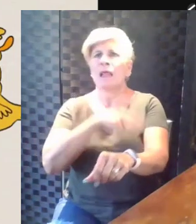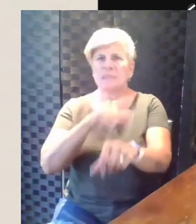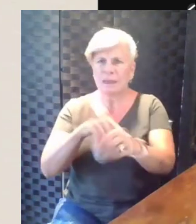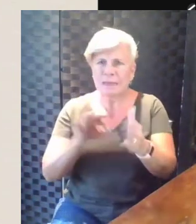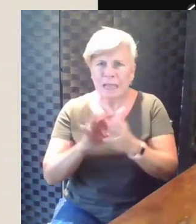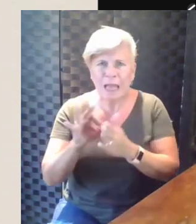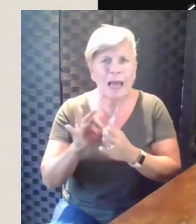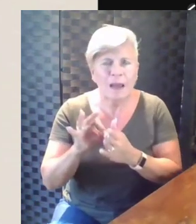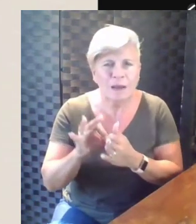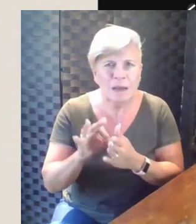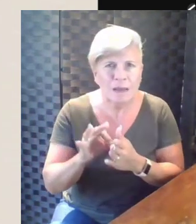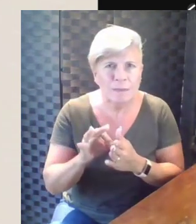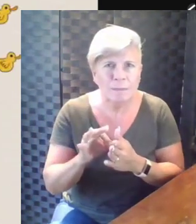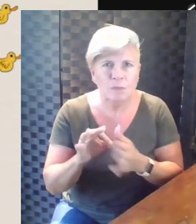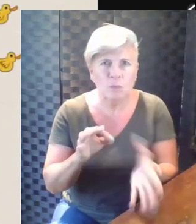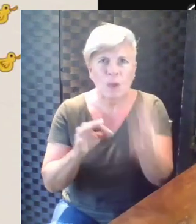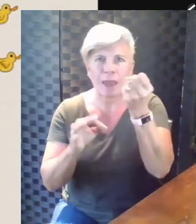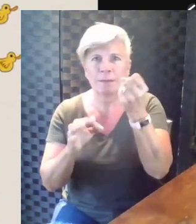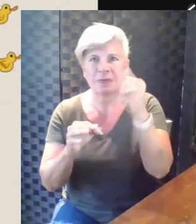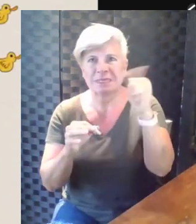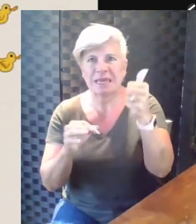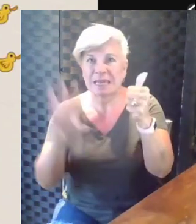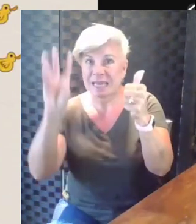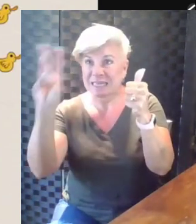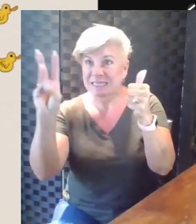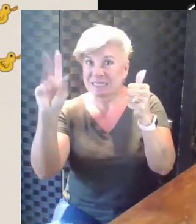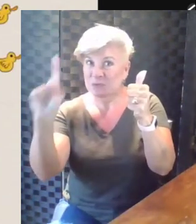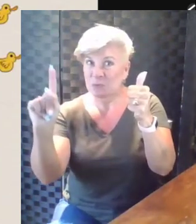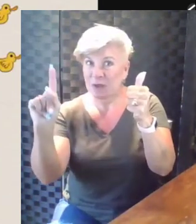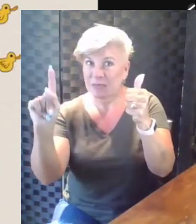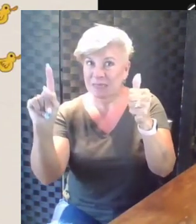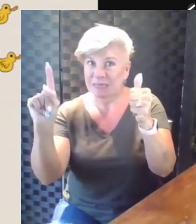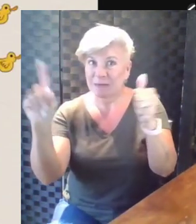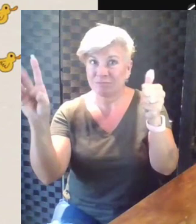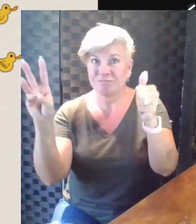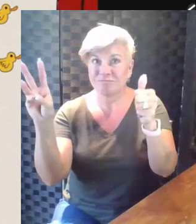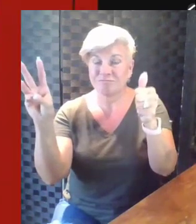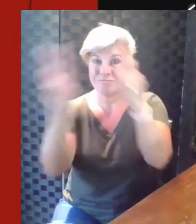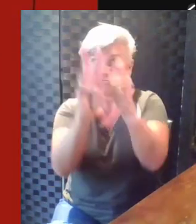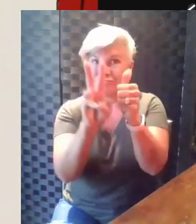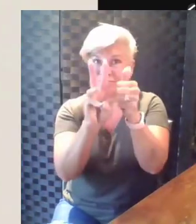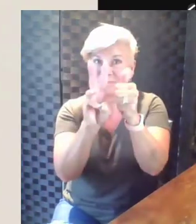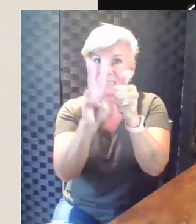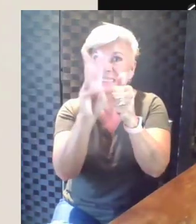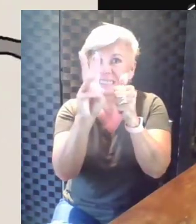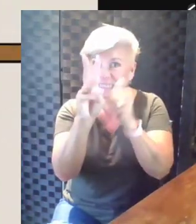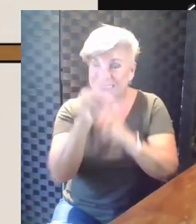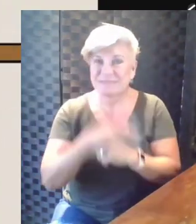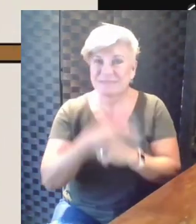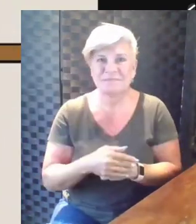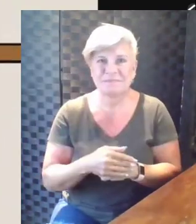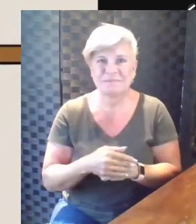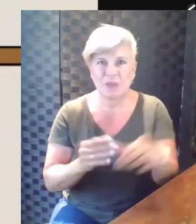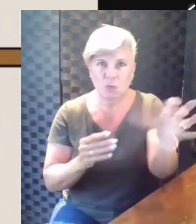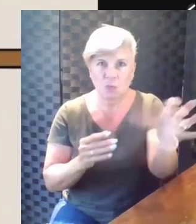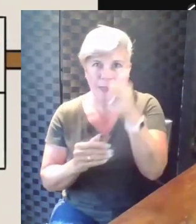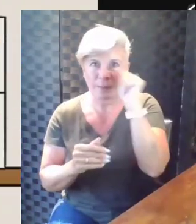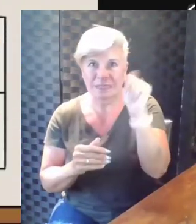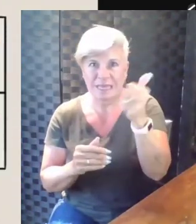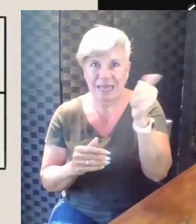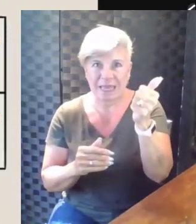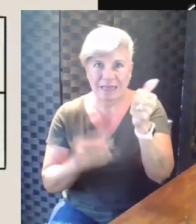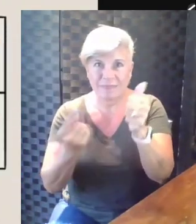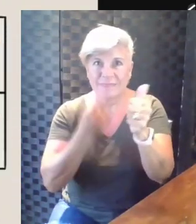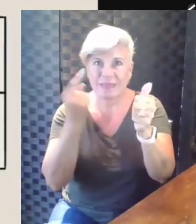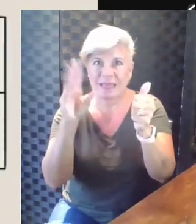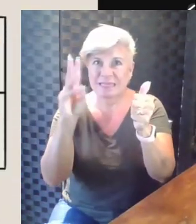one. But grab a 10 and then 6 ones, and suddenly you're done. Grab a 10 and